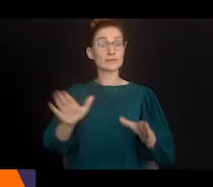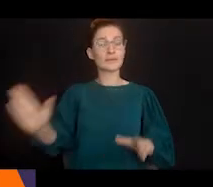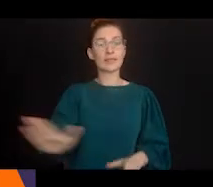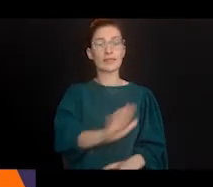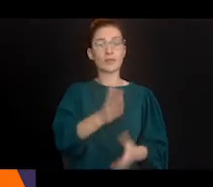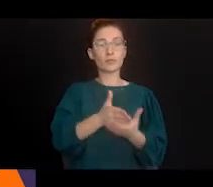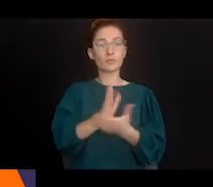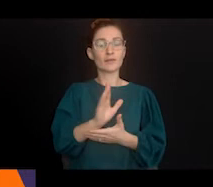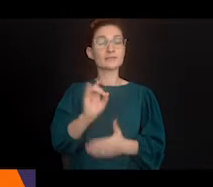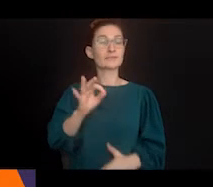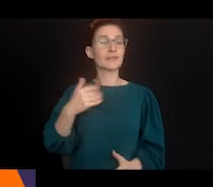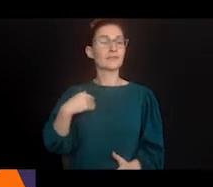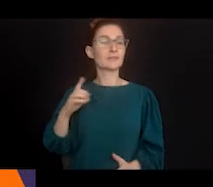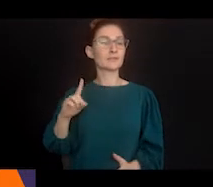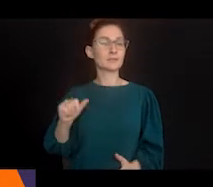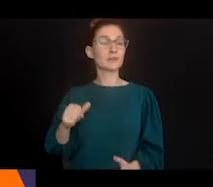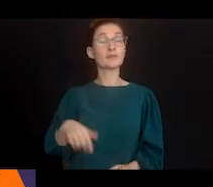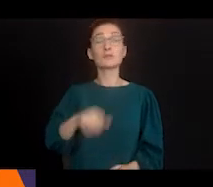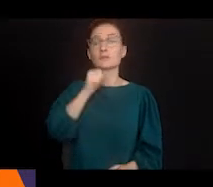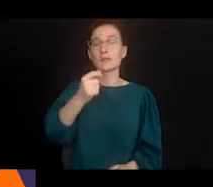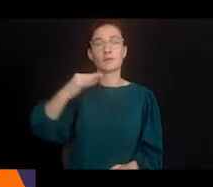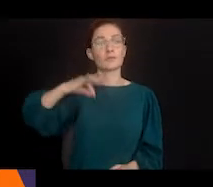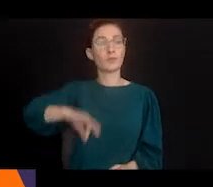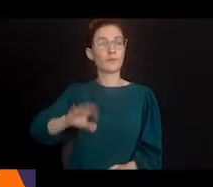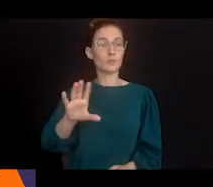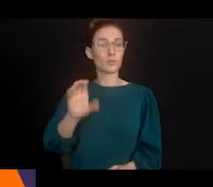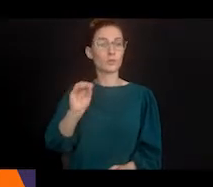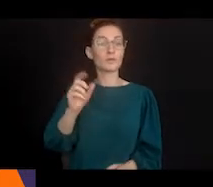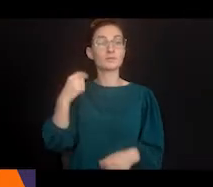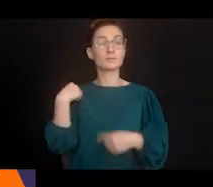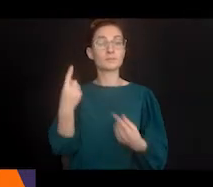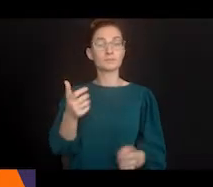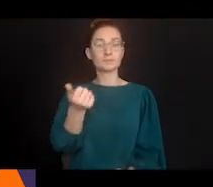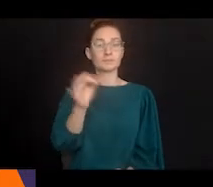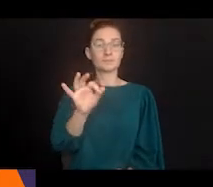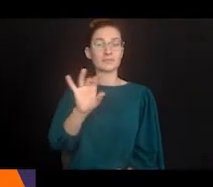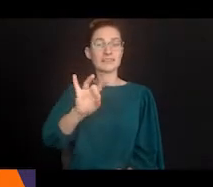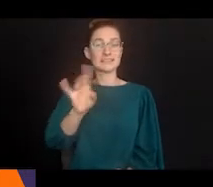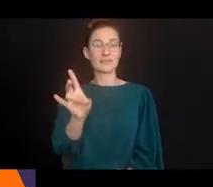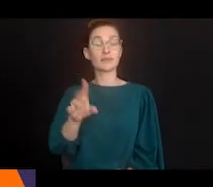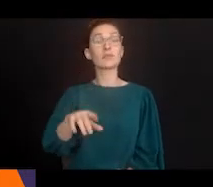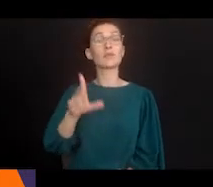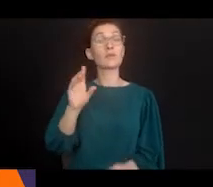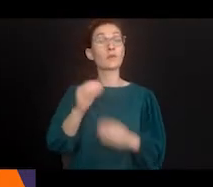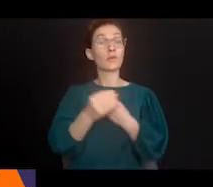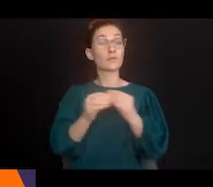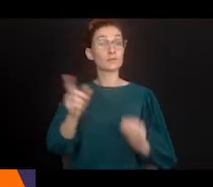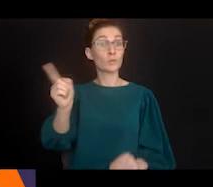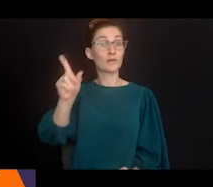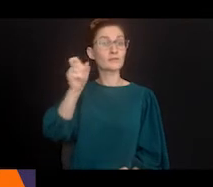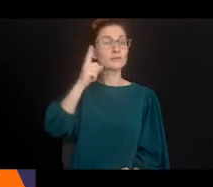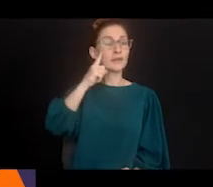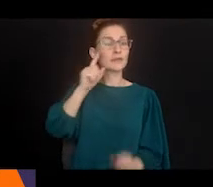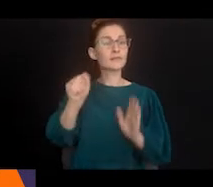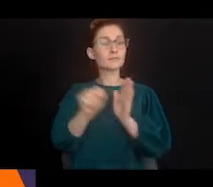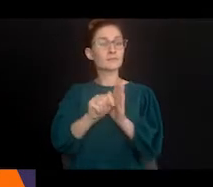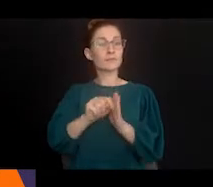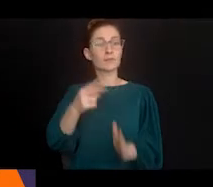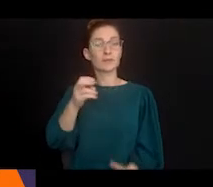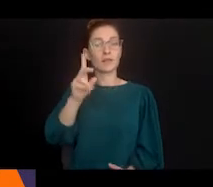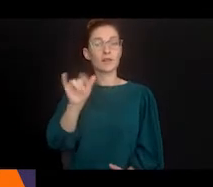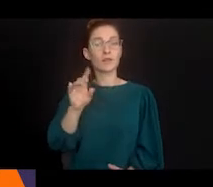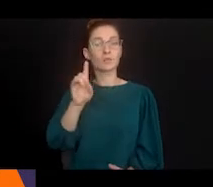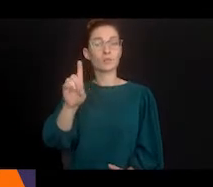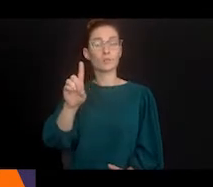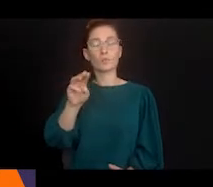disabilities. It is a not-for-profit corporation since 1987, with offices in Tallahassee, Tampa, Hollywood, and